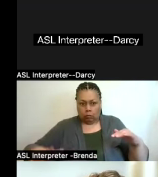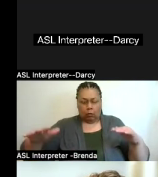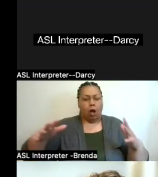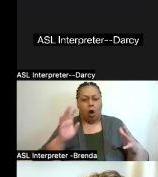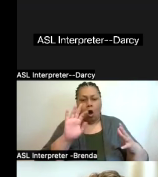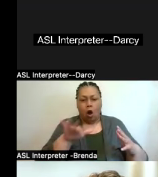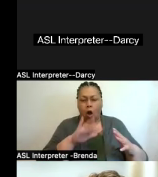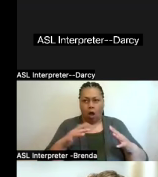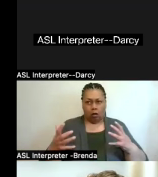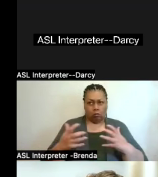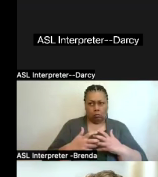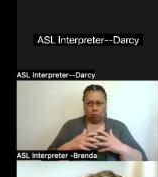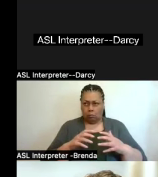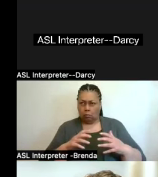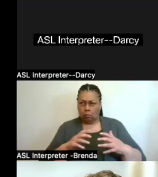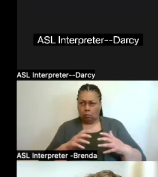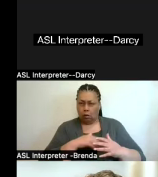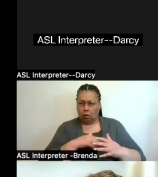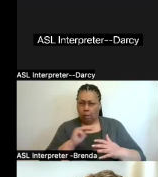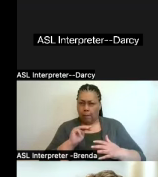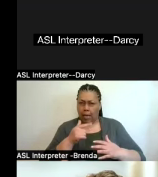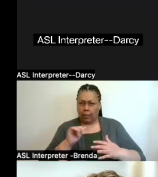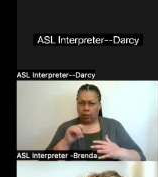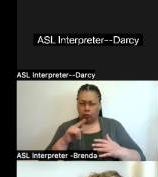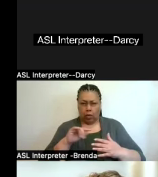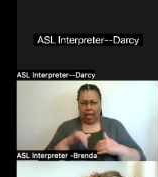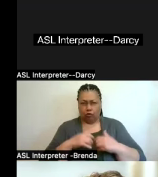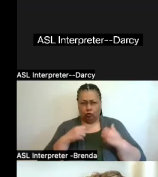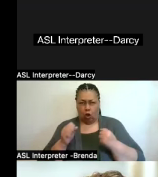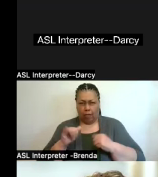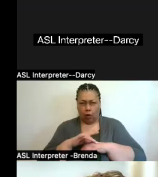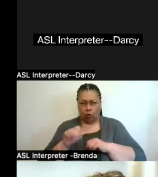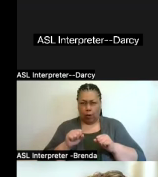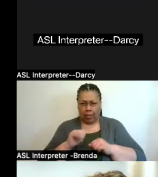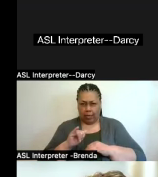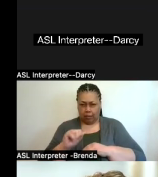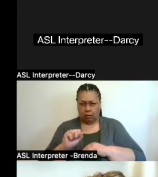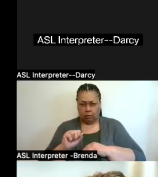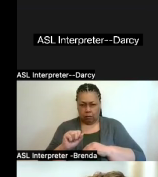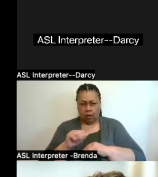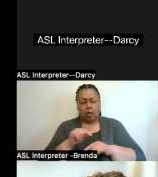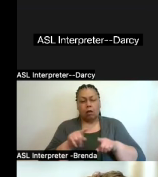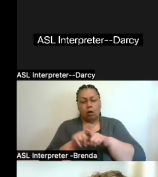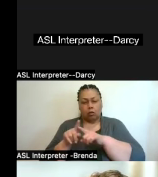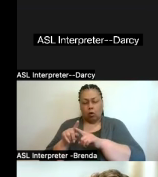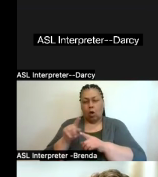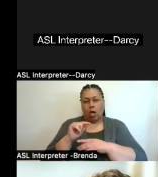determine both the magnitude estimate for that earthquake, but also an estimated fault